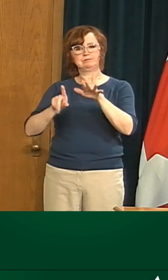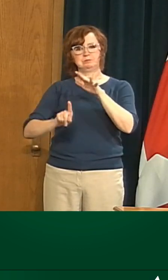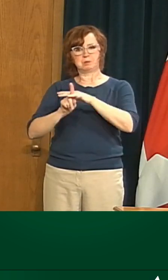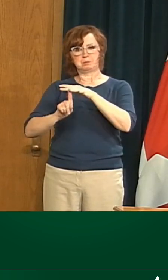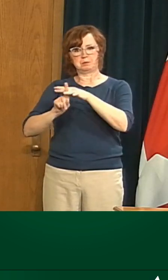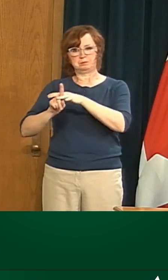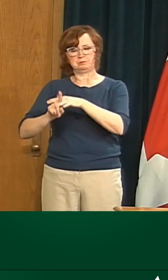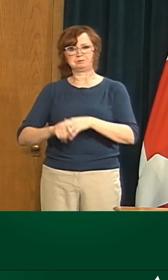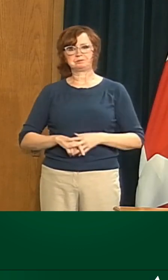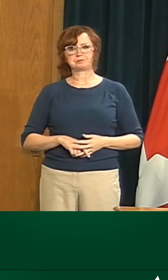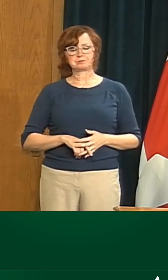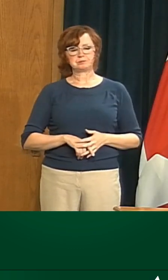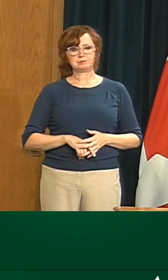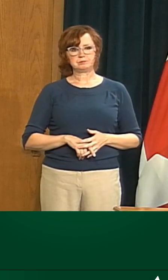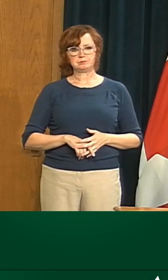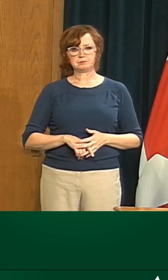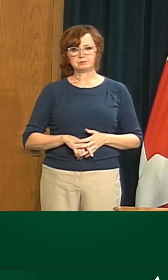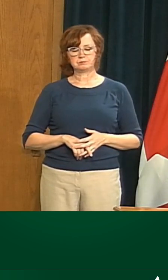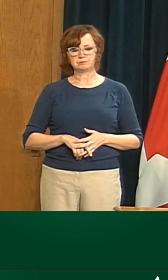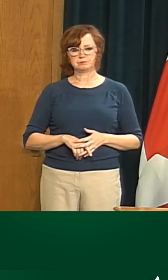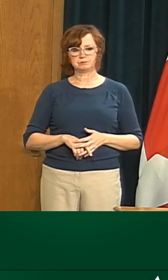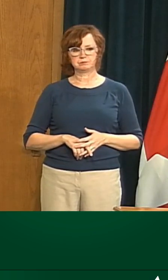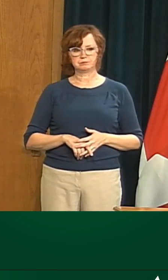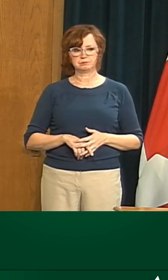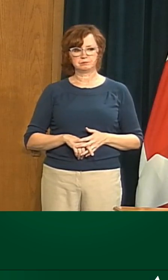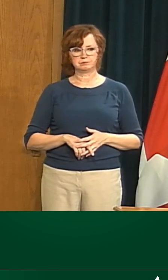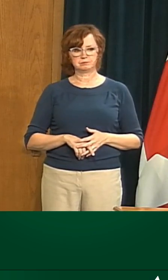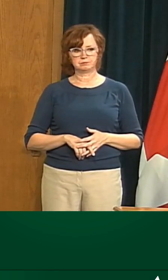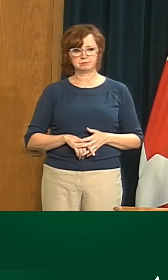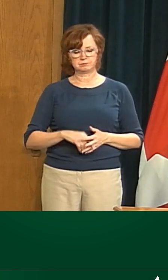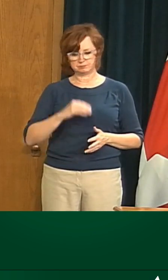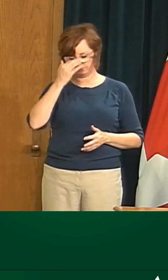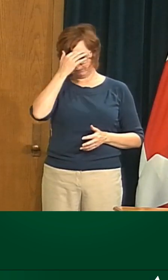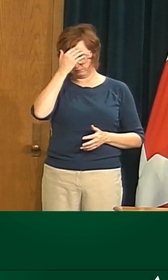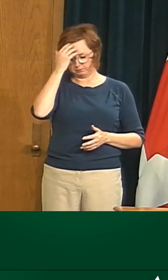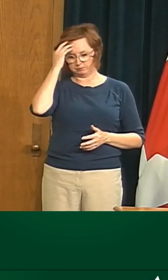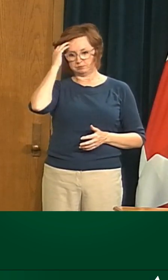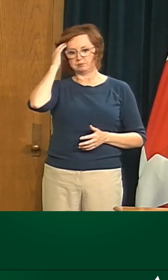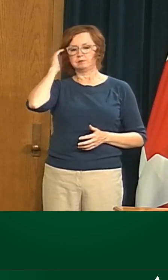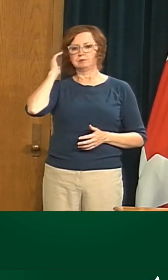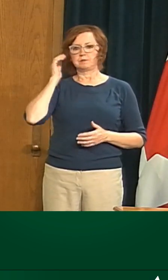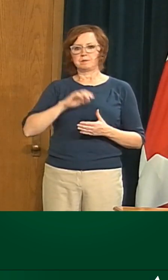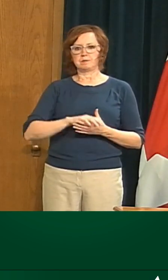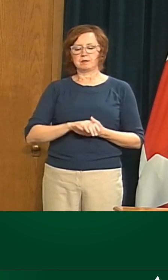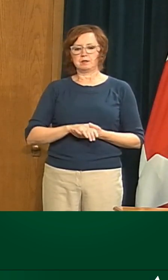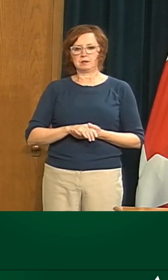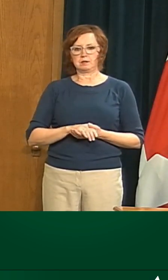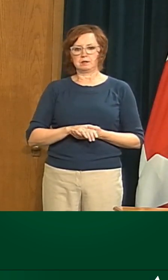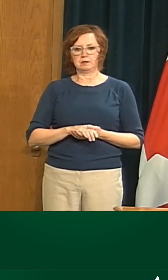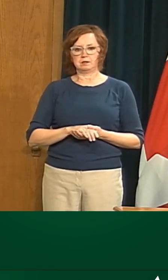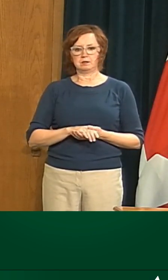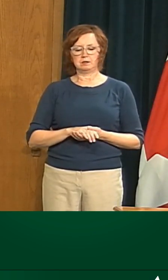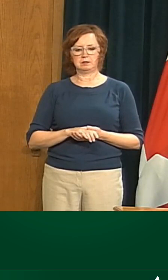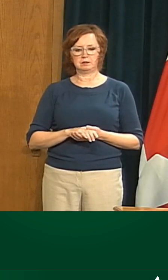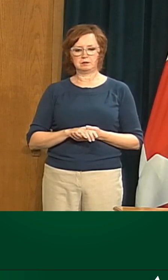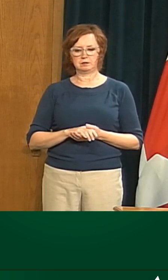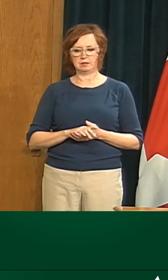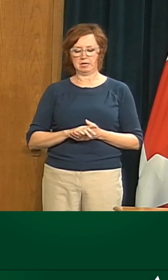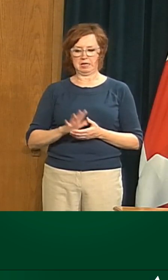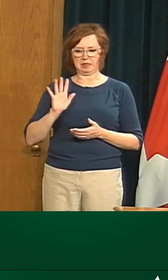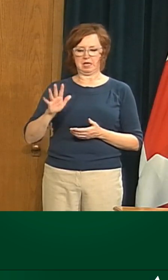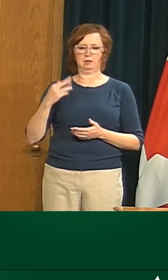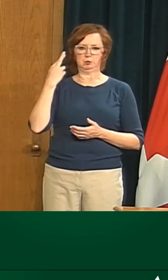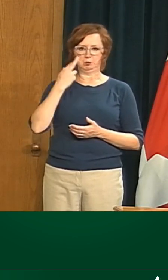So that is the reason that we have the testing capacity, and have worked very hard to ensure we have the testing capacity and the contact tracing